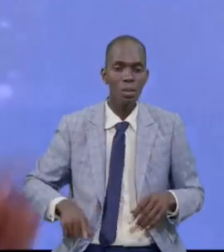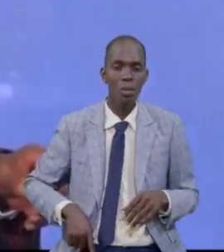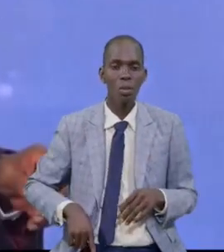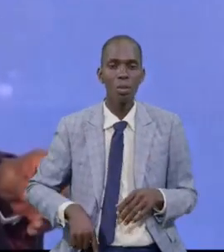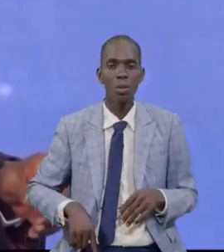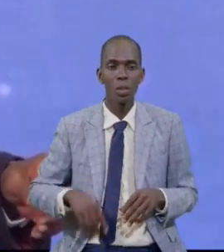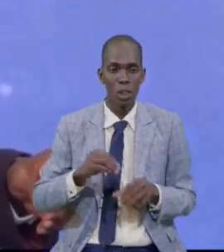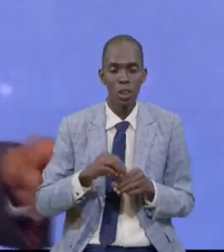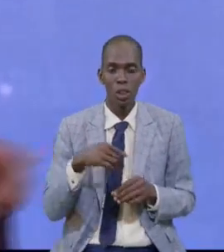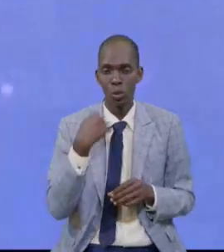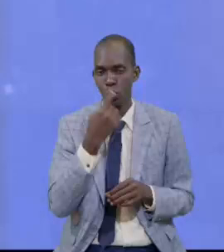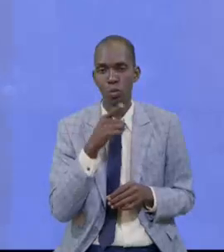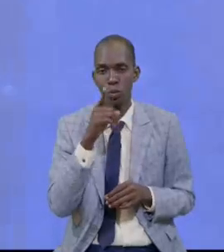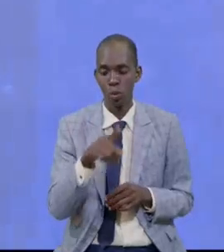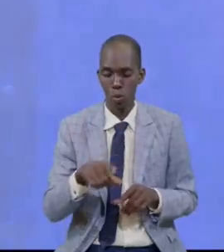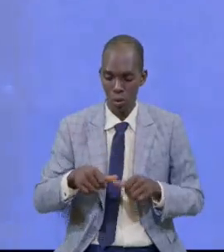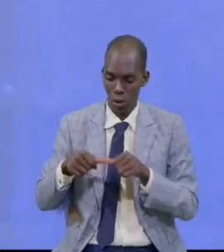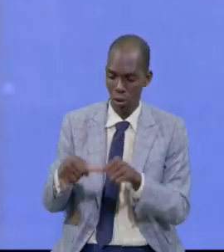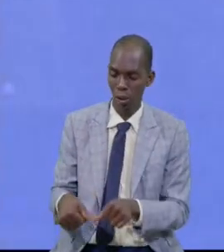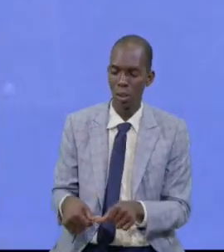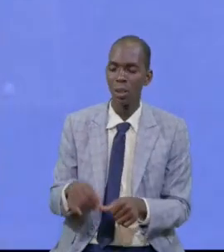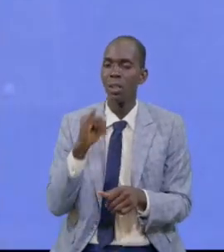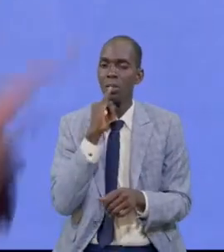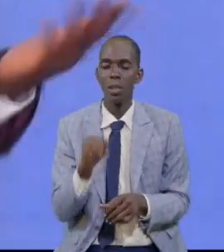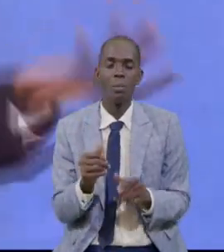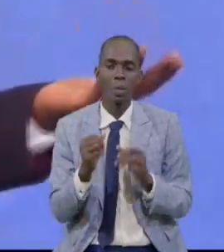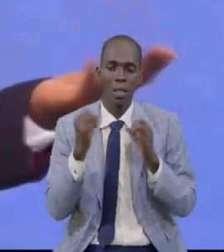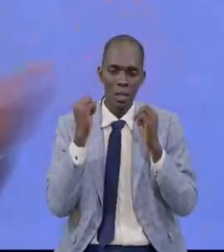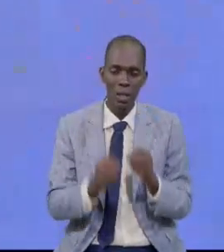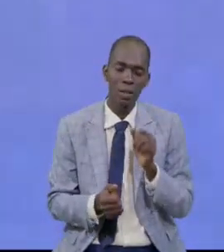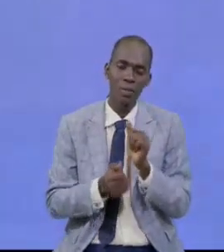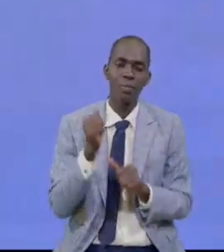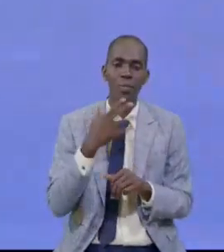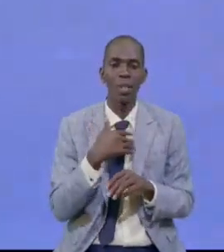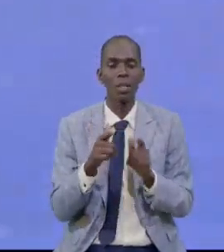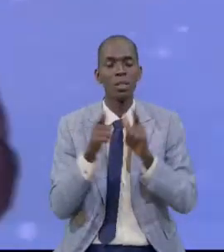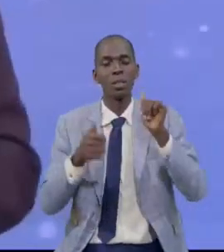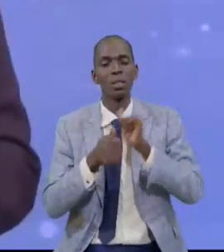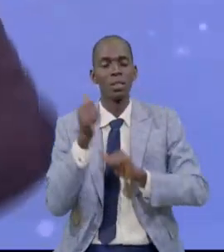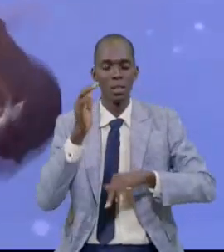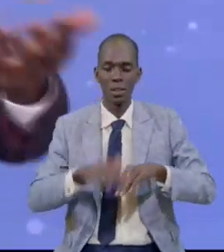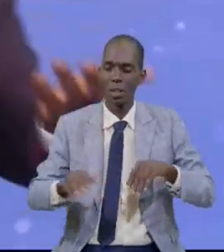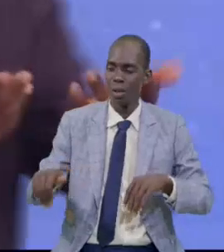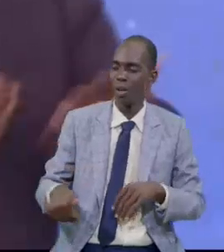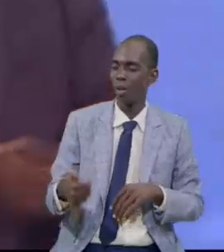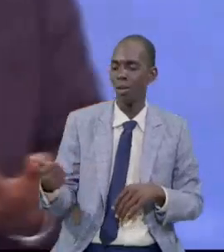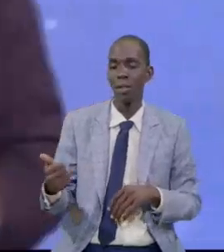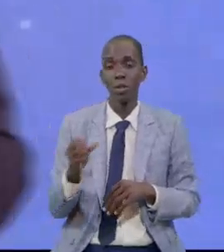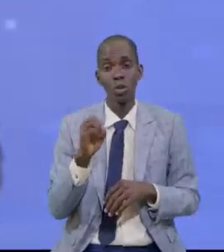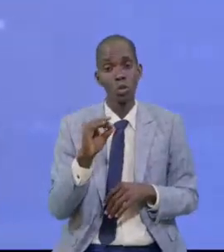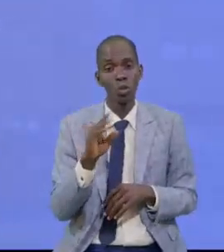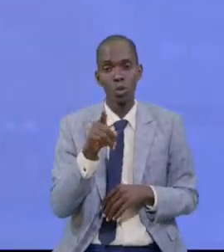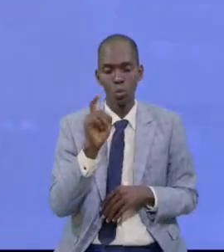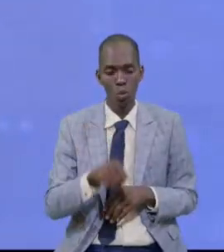is stronger and greater than them. Be strong in the Lord. Why? Because